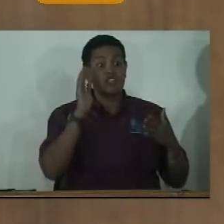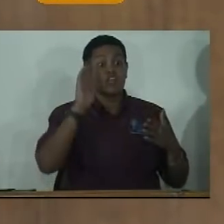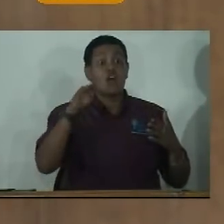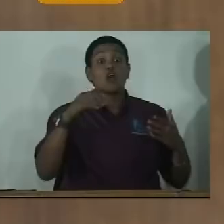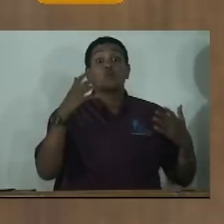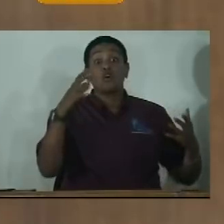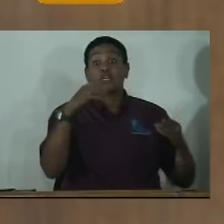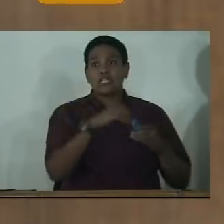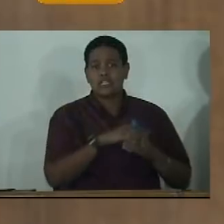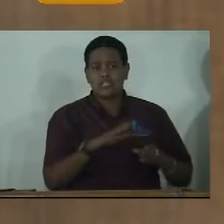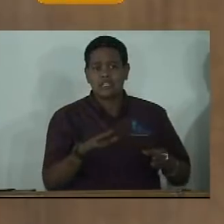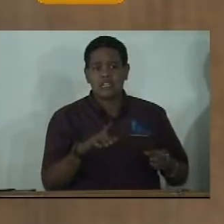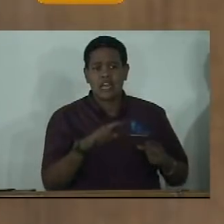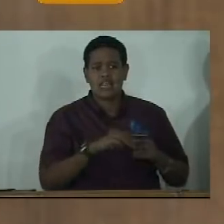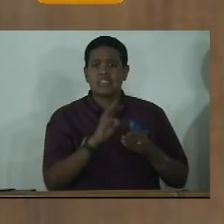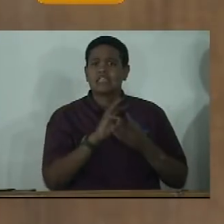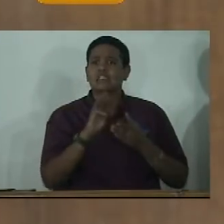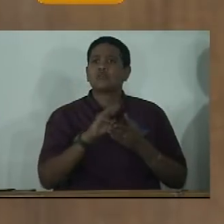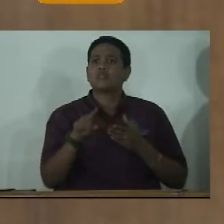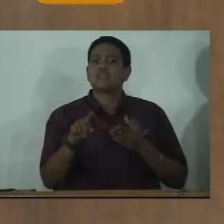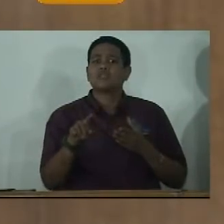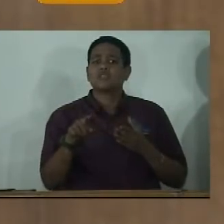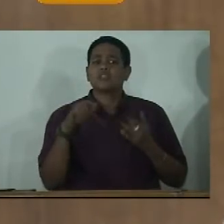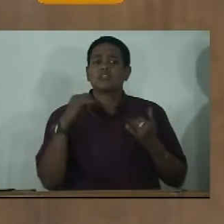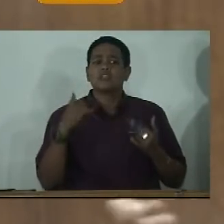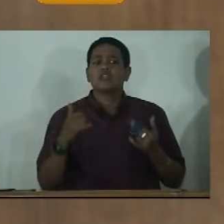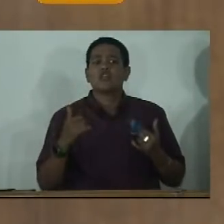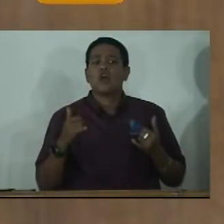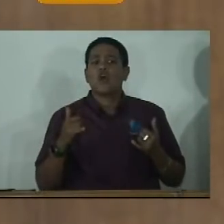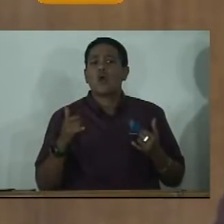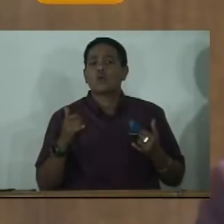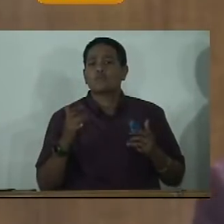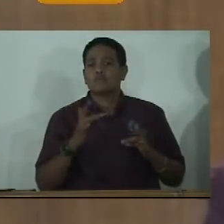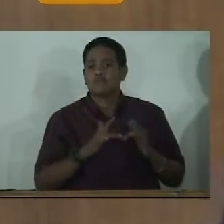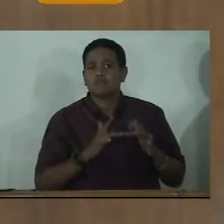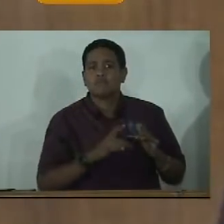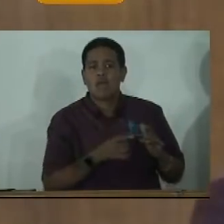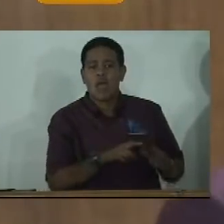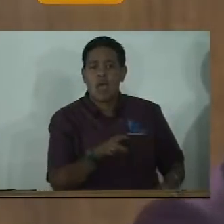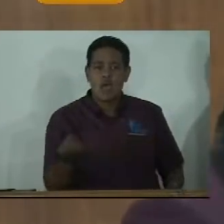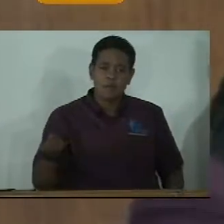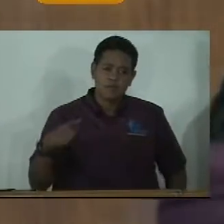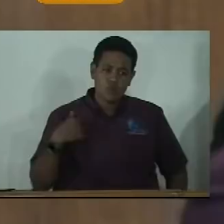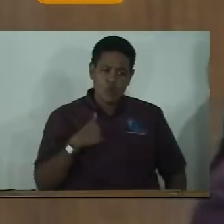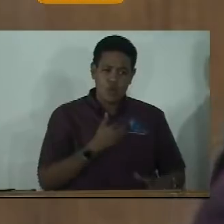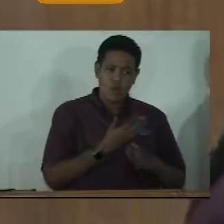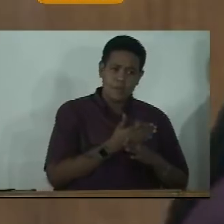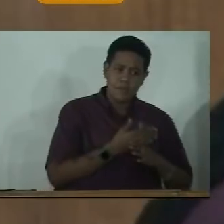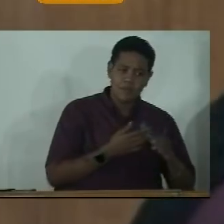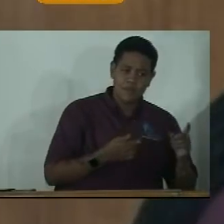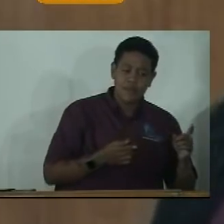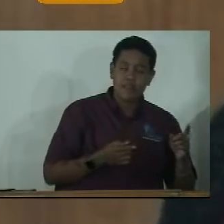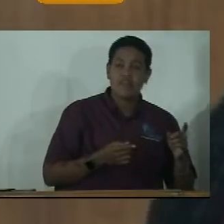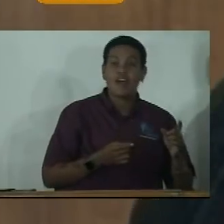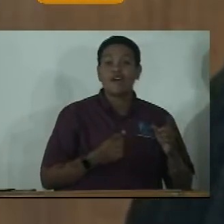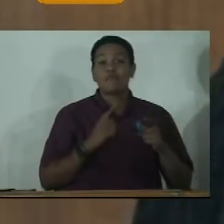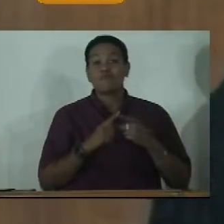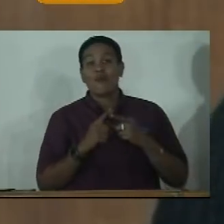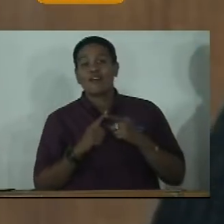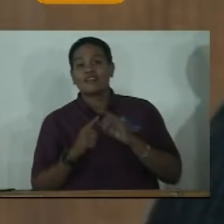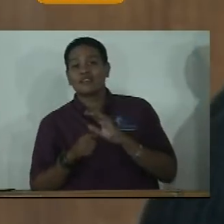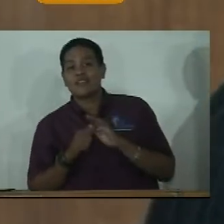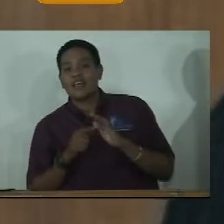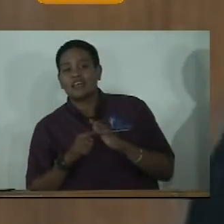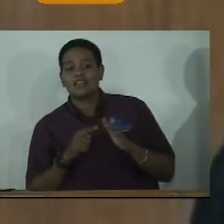in, and in 6 weeks, there's now a glut. So we're moving between ebbs and flows, between scarcity